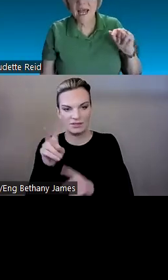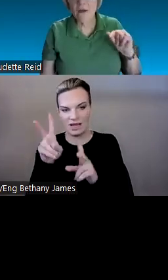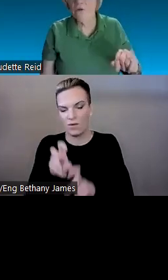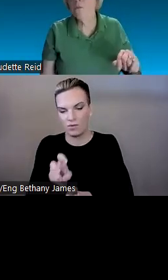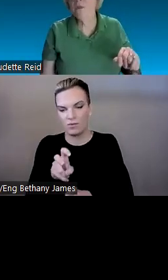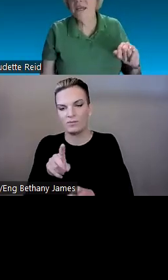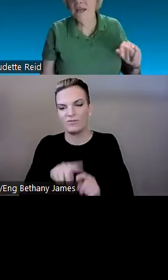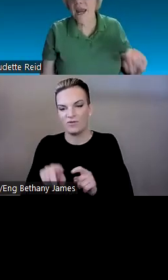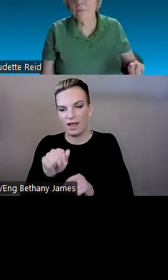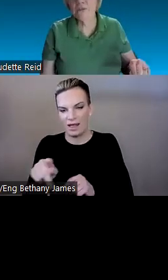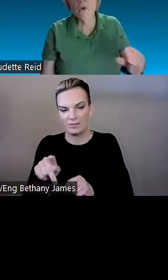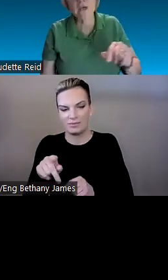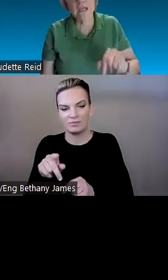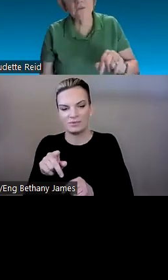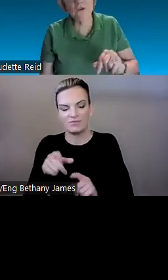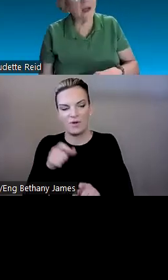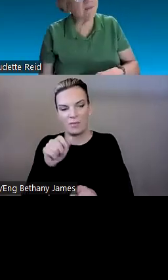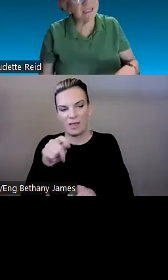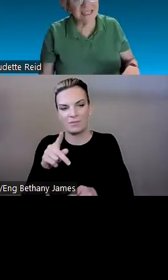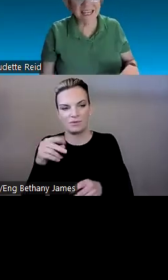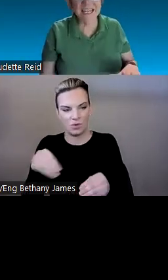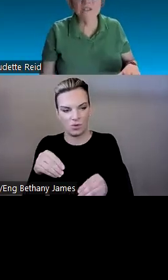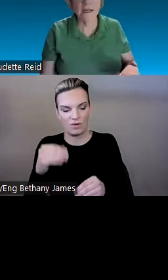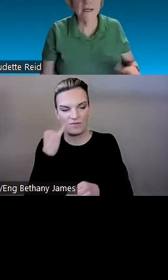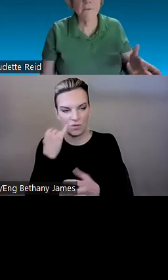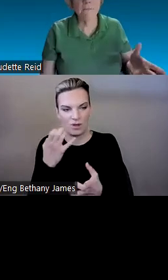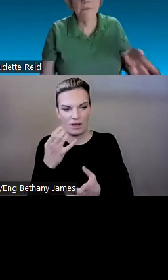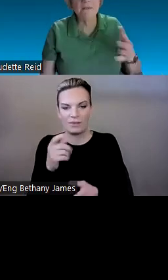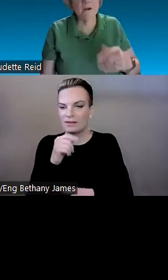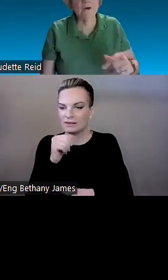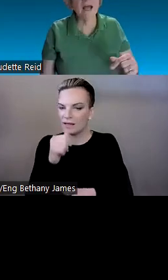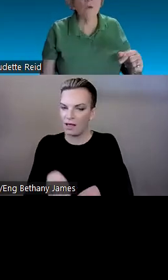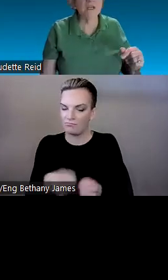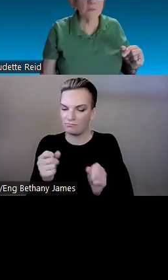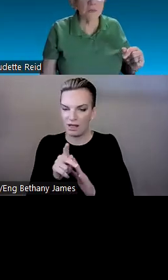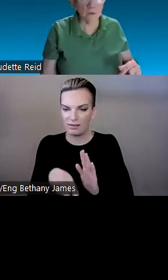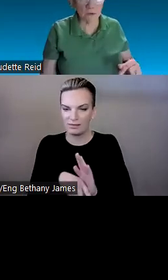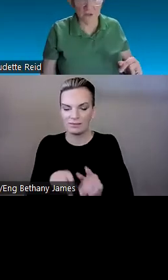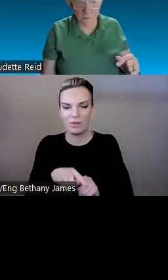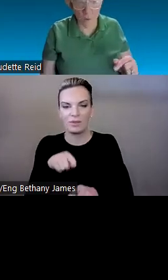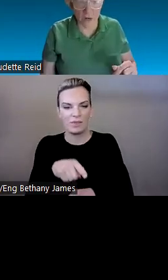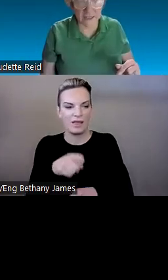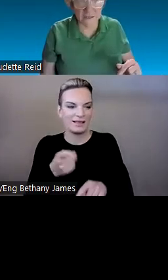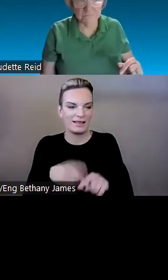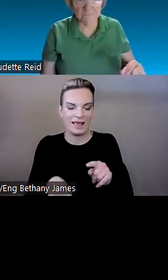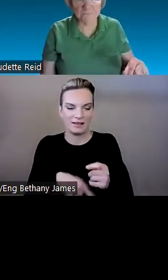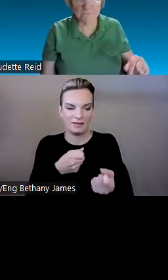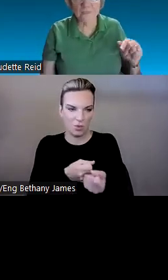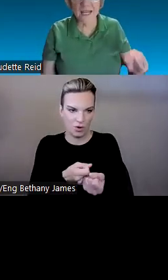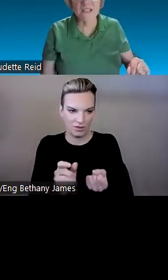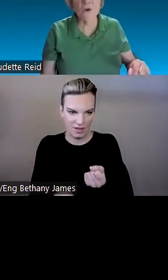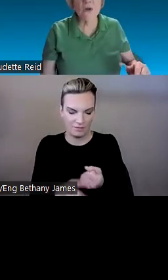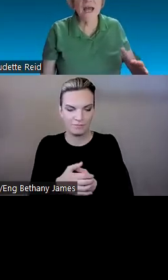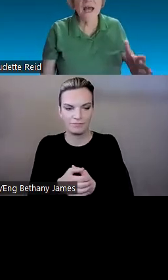apps from the App Store if you want. That's not against policy, but they're not going to be able to support it.